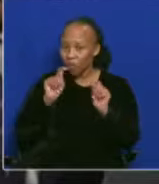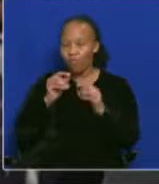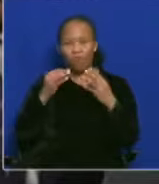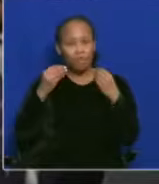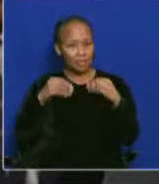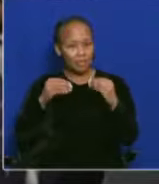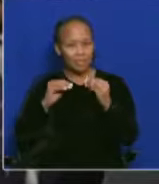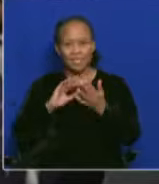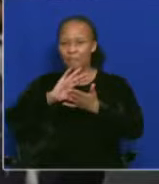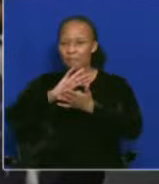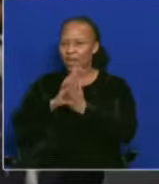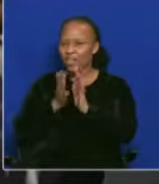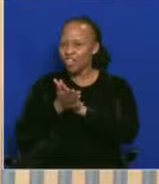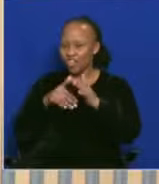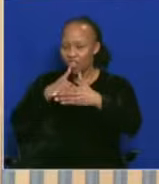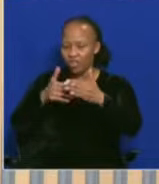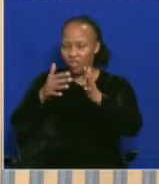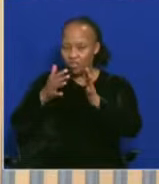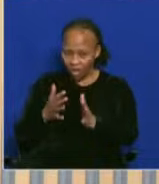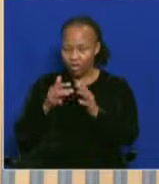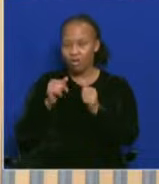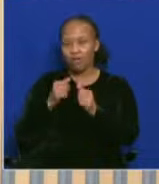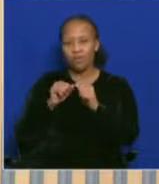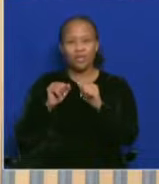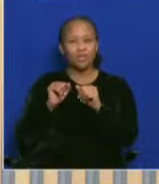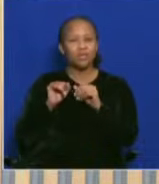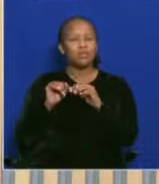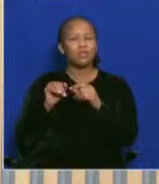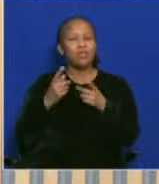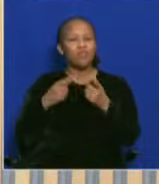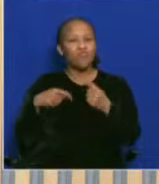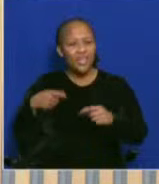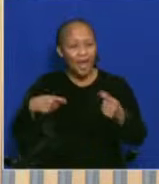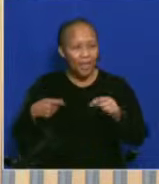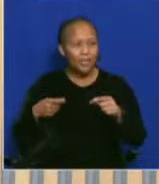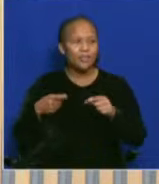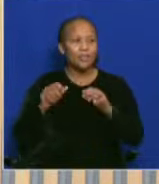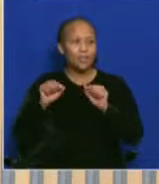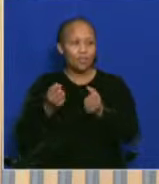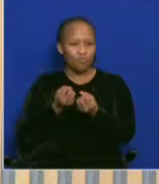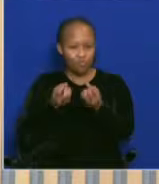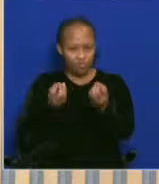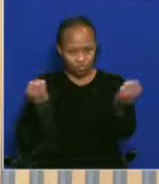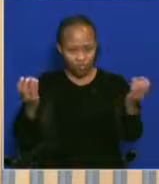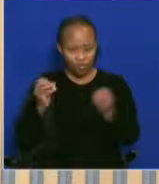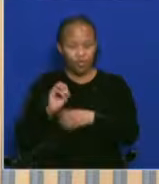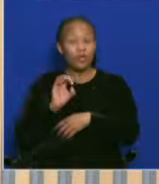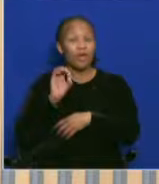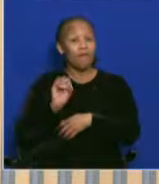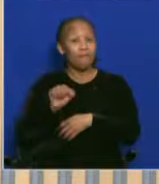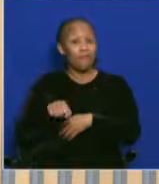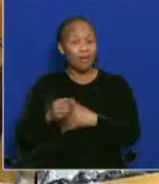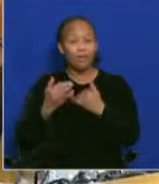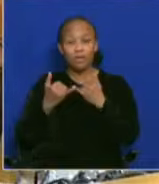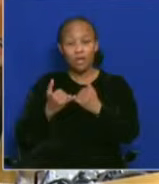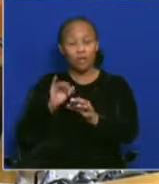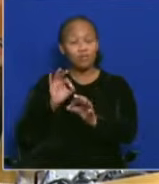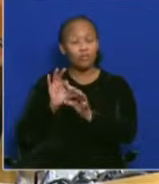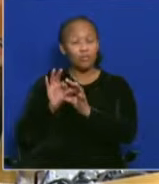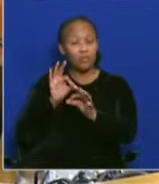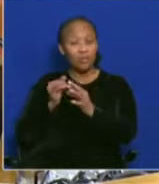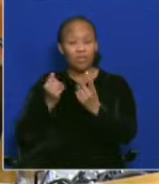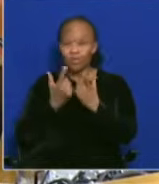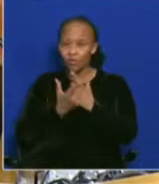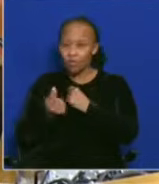and retailers. Over the course of its operations, Carney Links has invested substantially in manufacturing facilities, plant, equipment, and